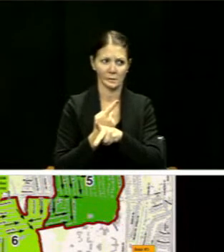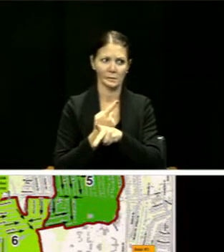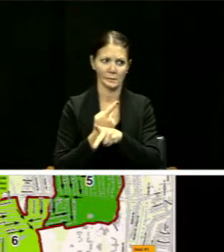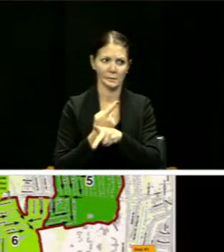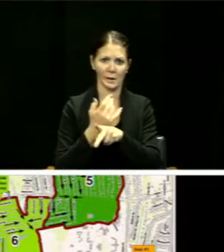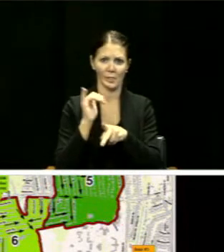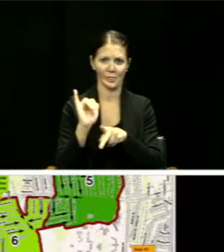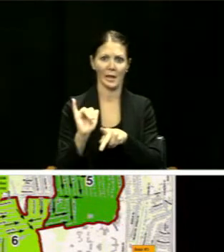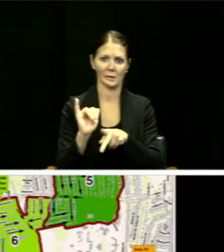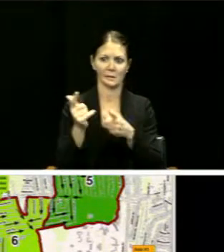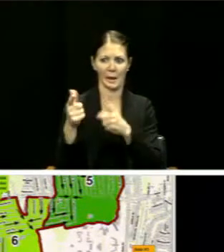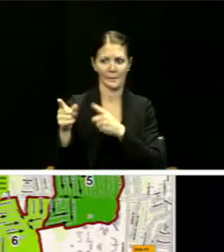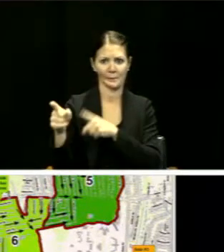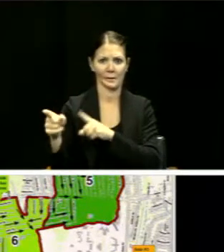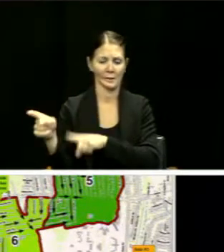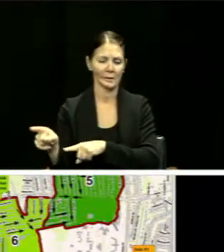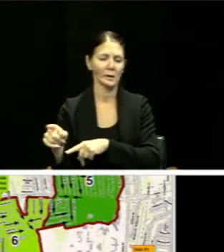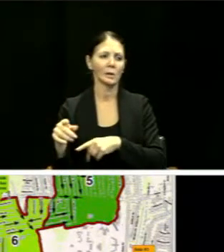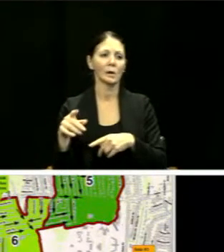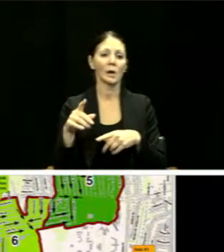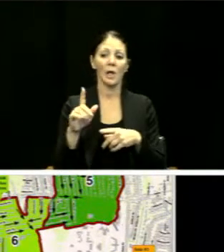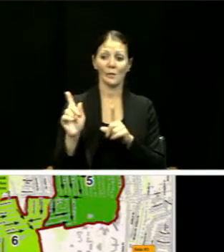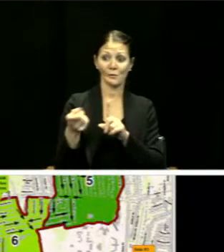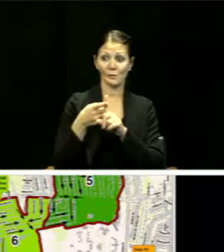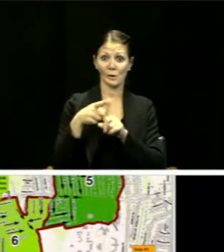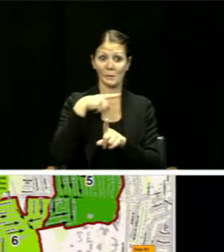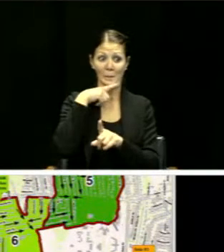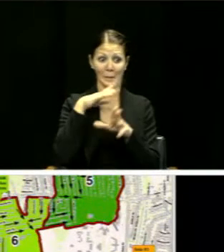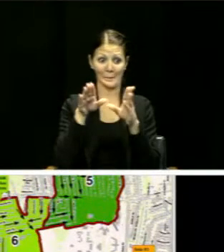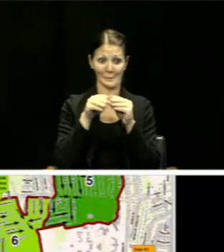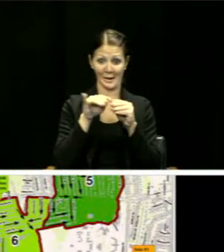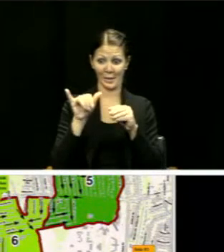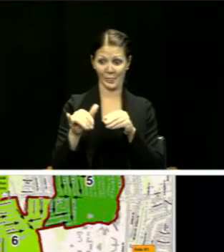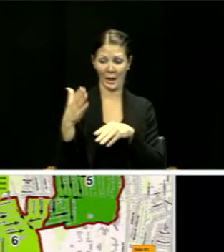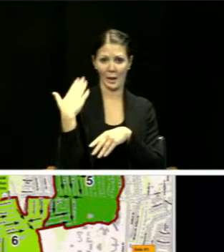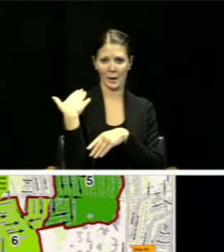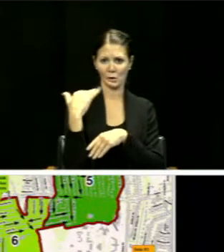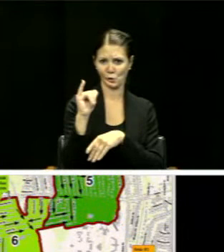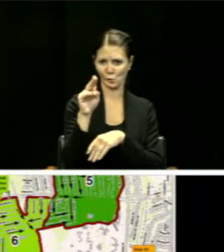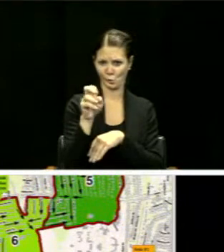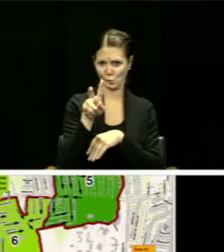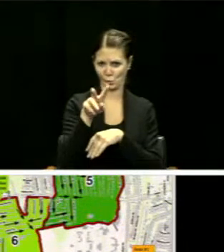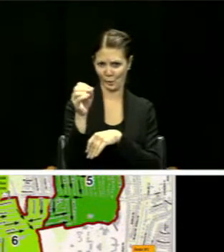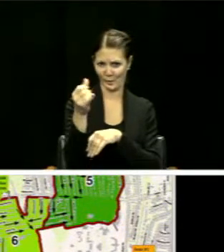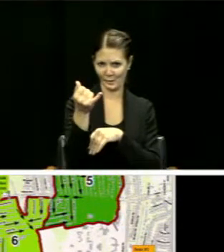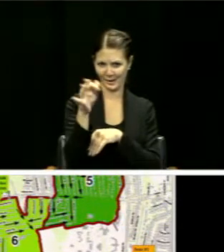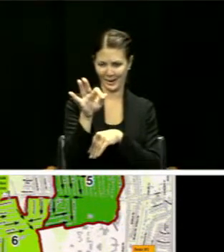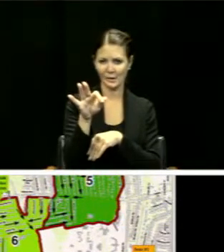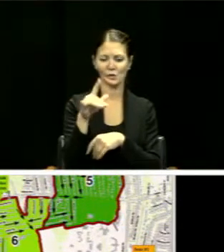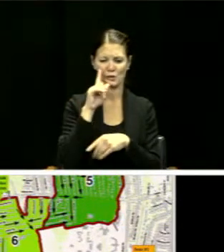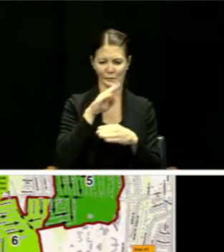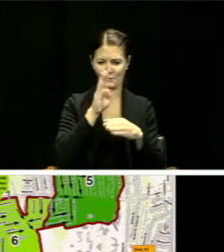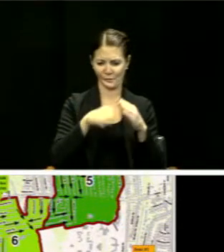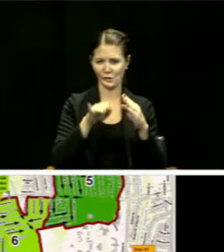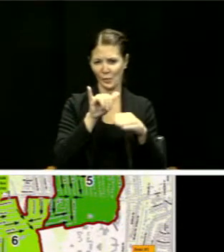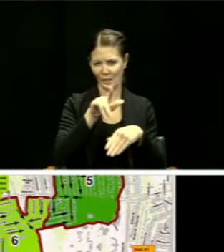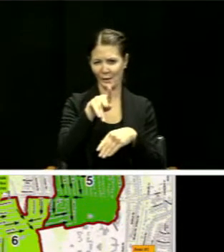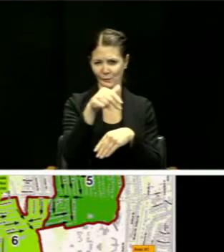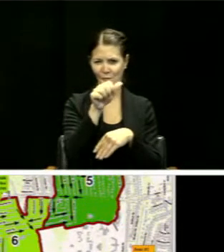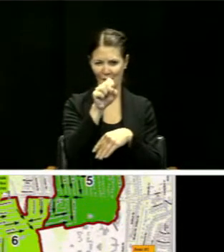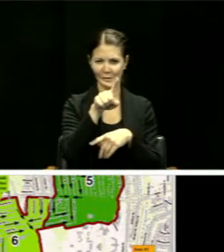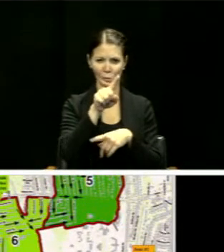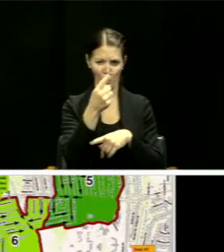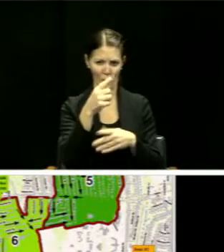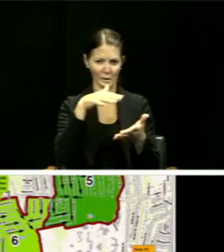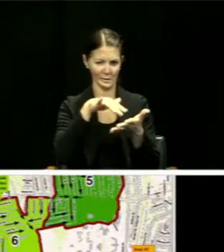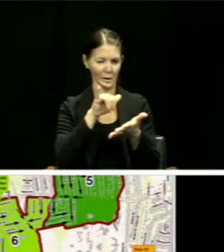happened throughout the year. Our first public meeting with this overall project was in June of 2019. We completed the phase 1 study area, as I mentioned